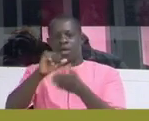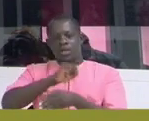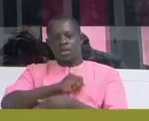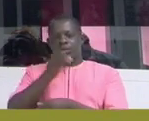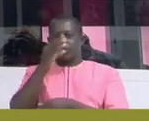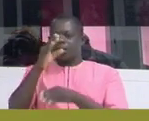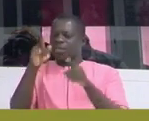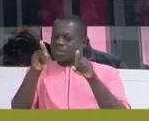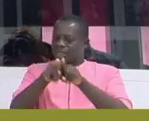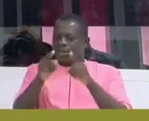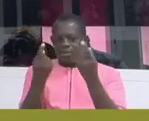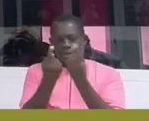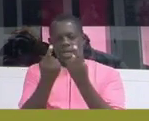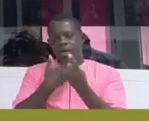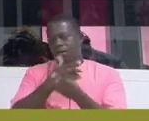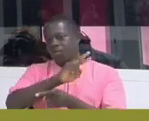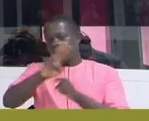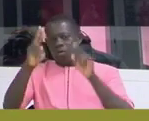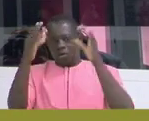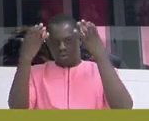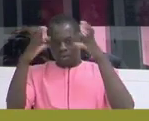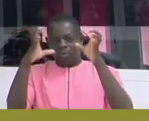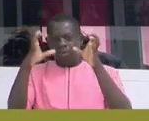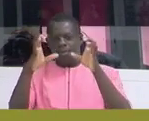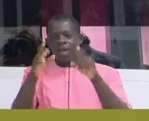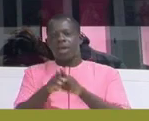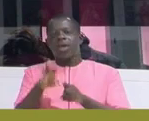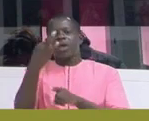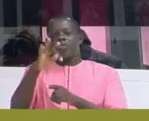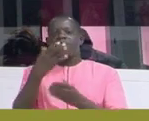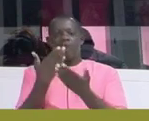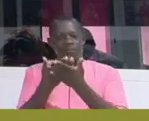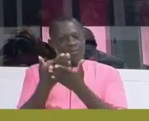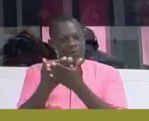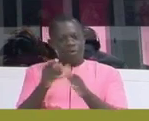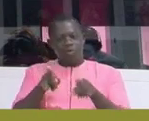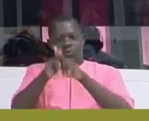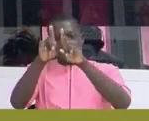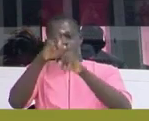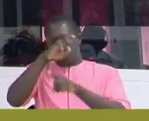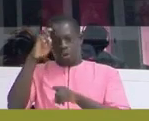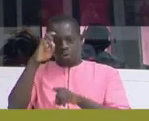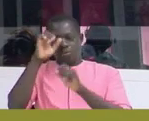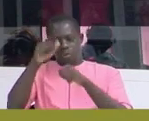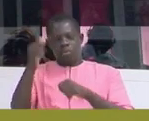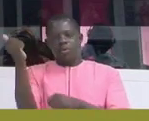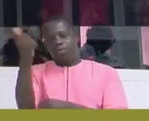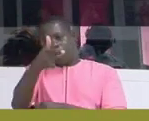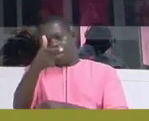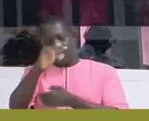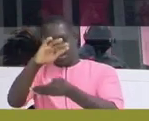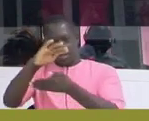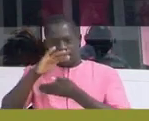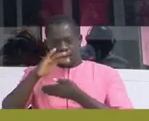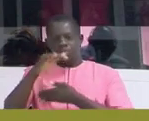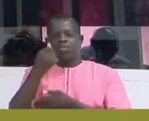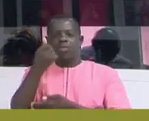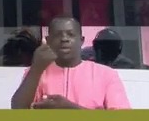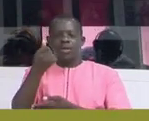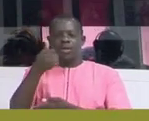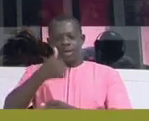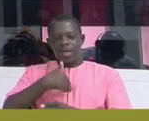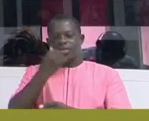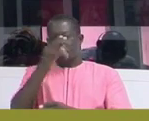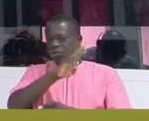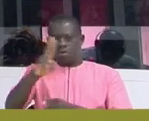no problem. We told him and he told us the same thing that there was no problem when you are done you will receive